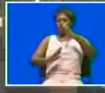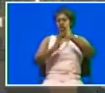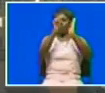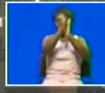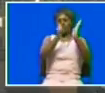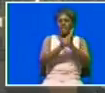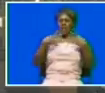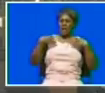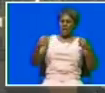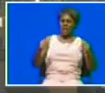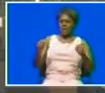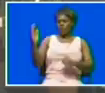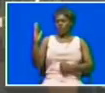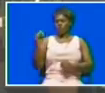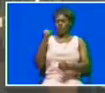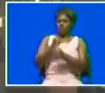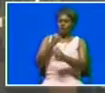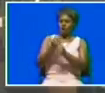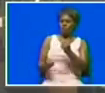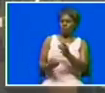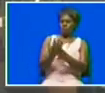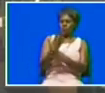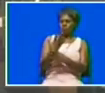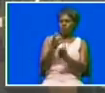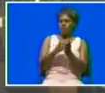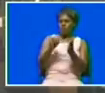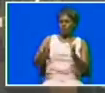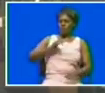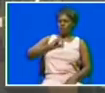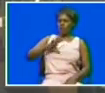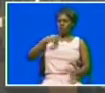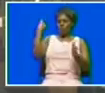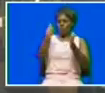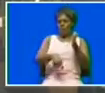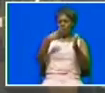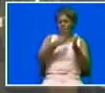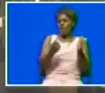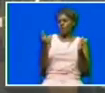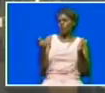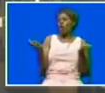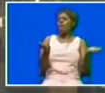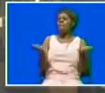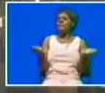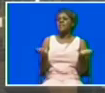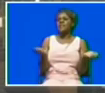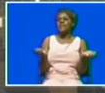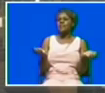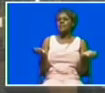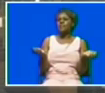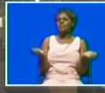and sanitation, insecurity, job creation and scrapping of council levies for small-scale estate business people.